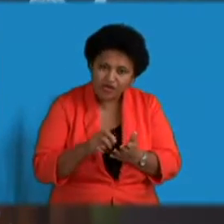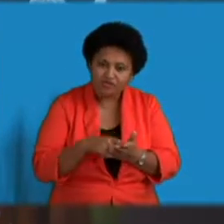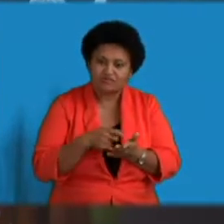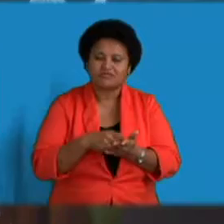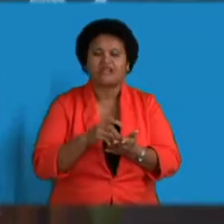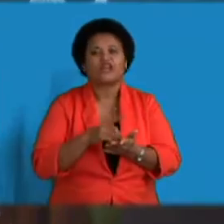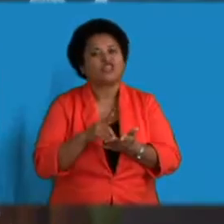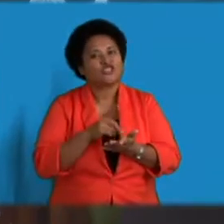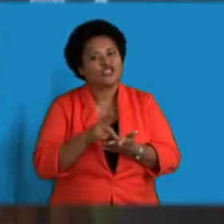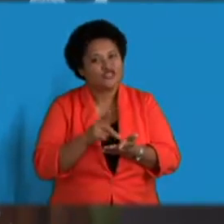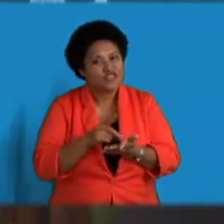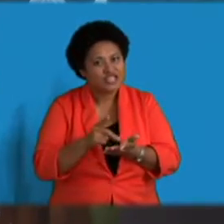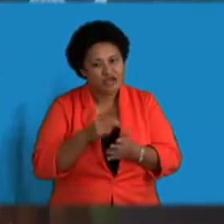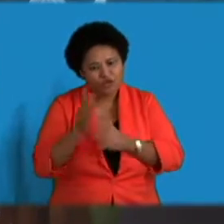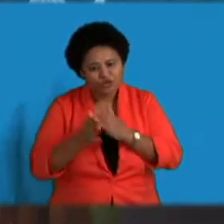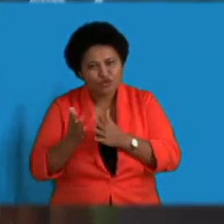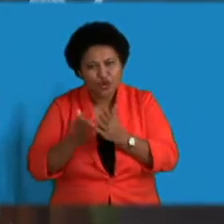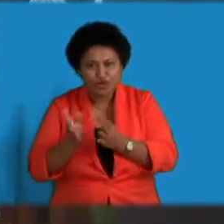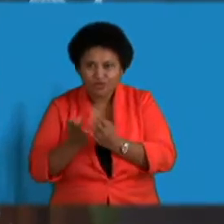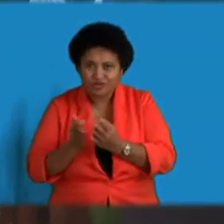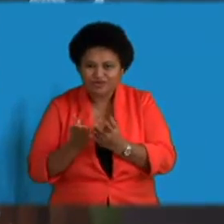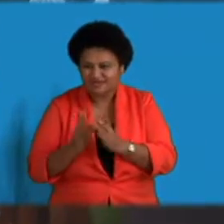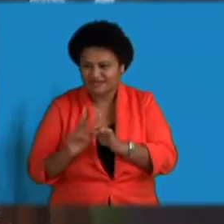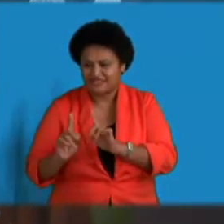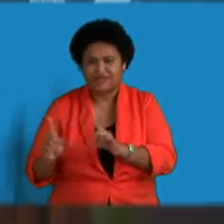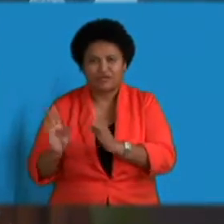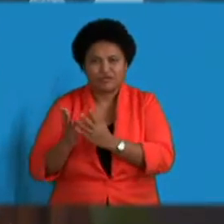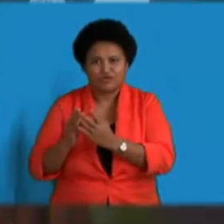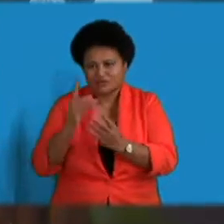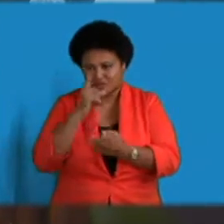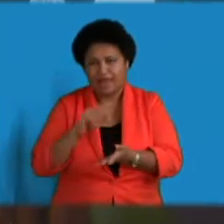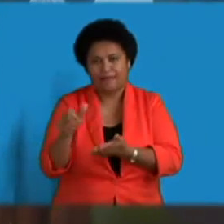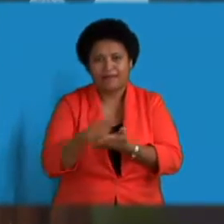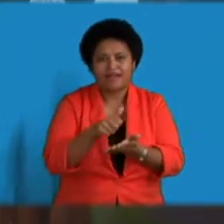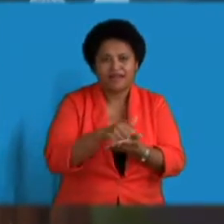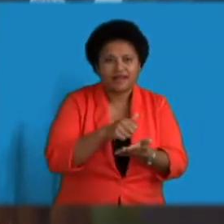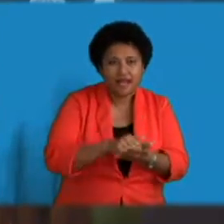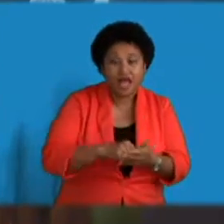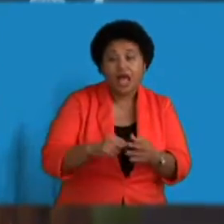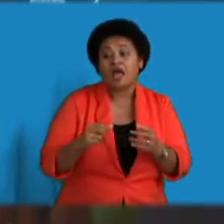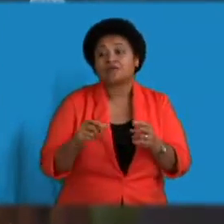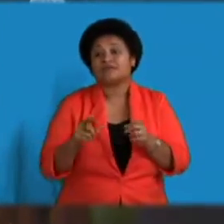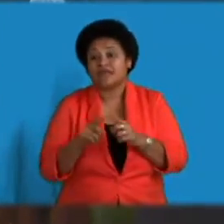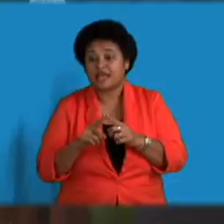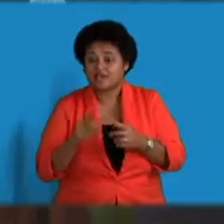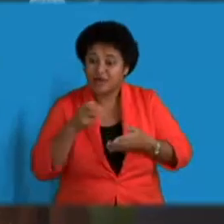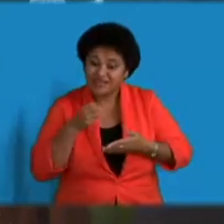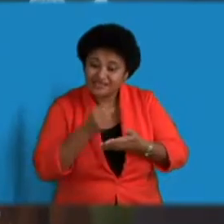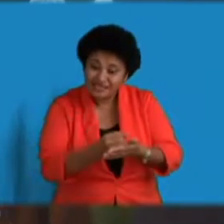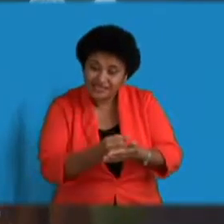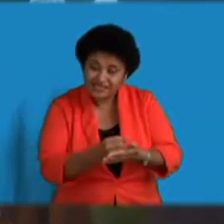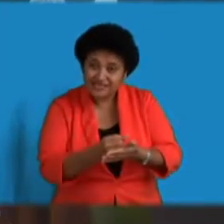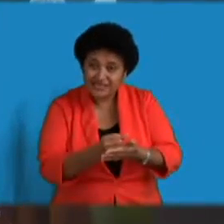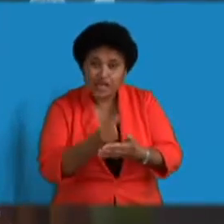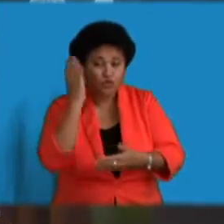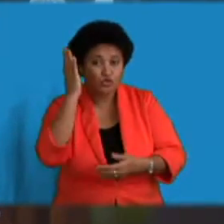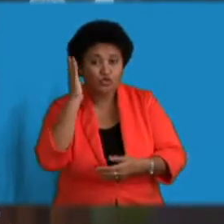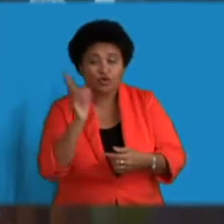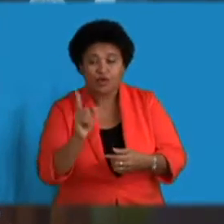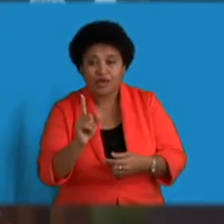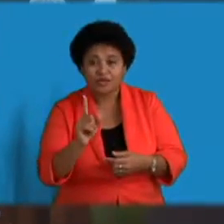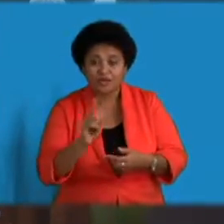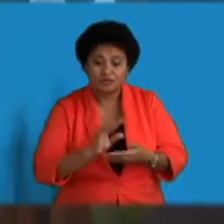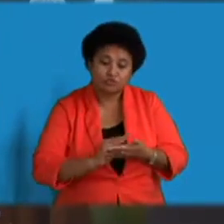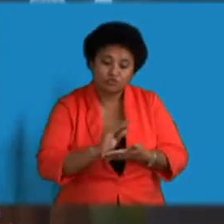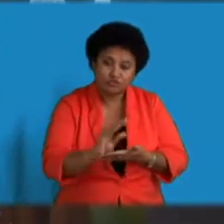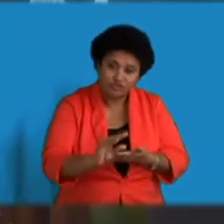libraries. In addition, Madam Speaker, we have also assisted schools with building and renovation of library facilities from